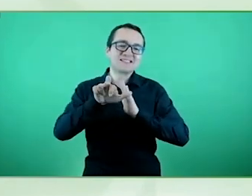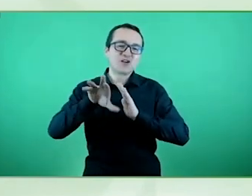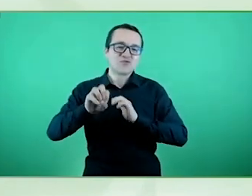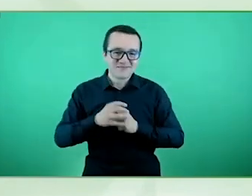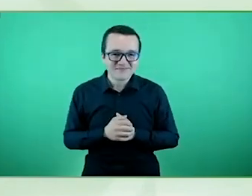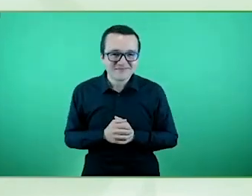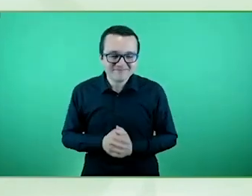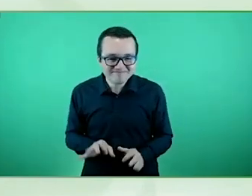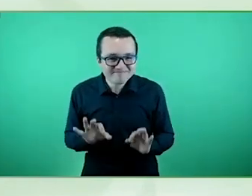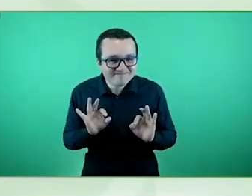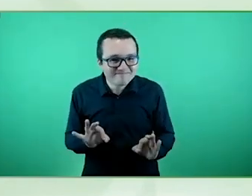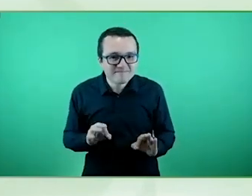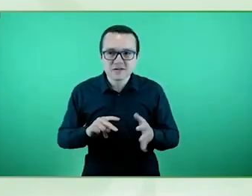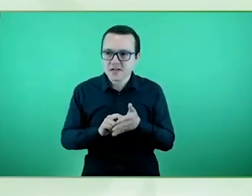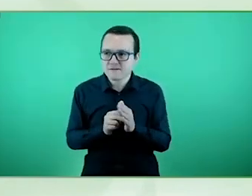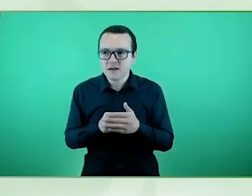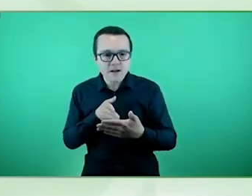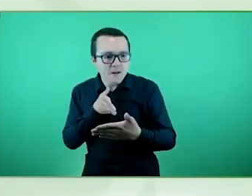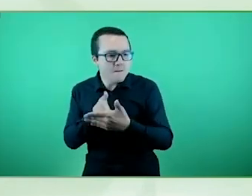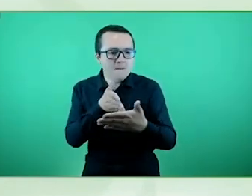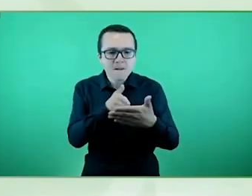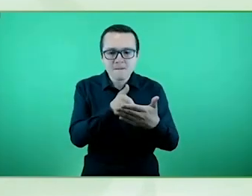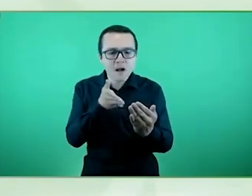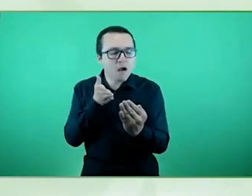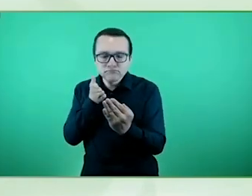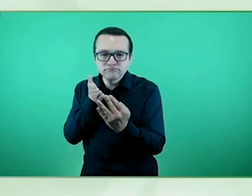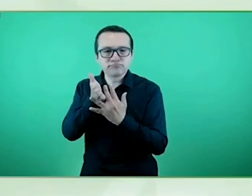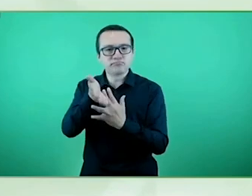all barriers to persons with disabilities. Thank you.